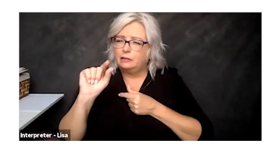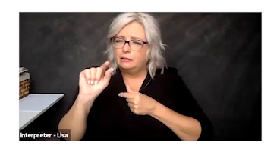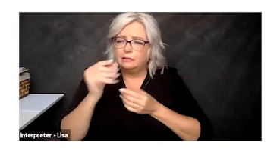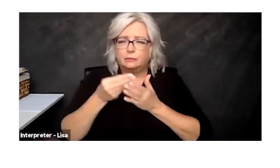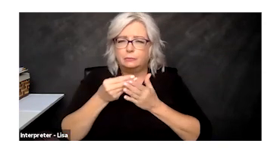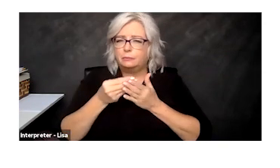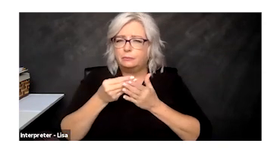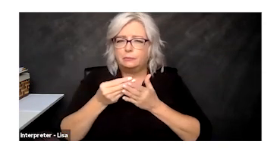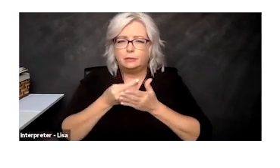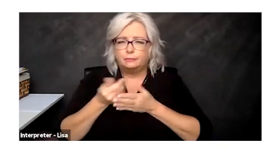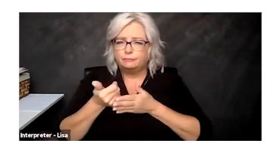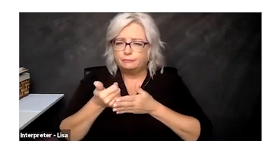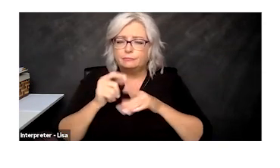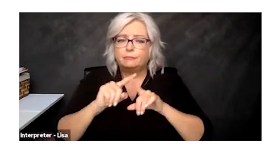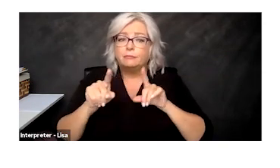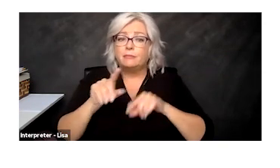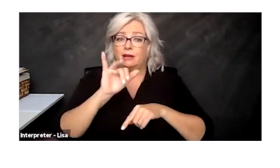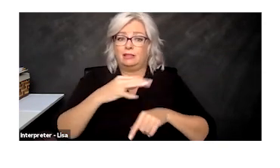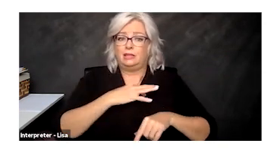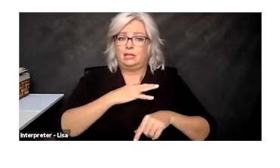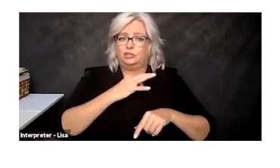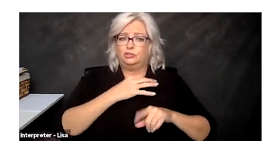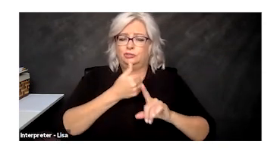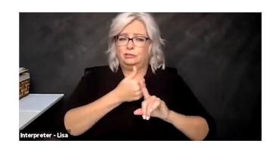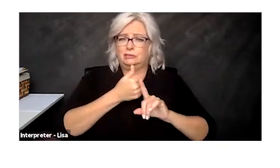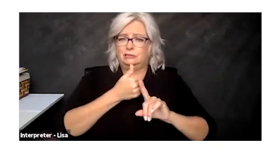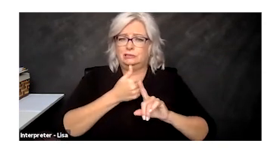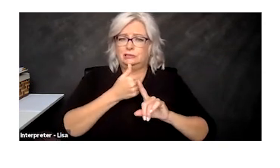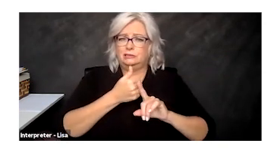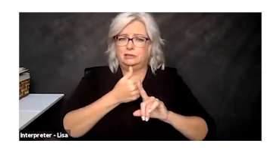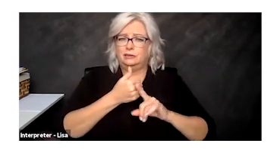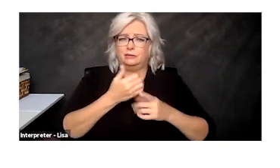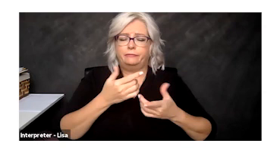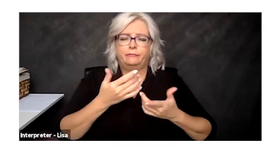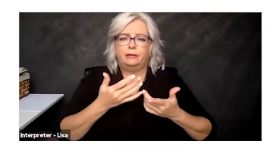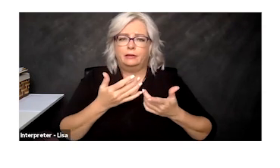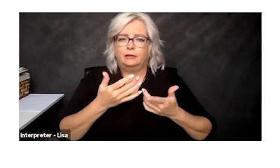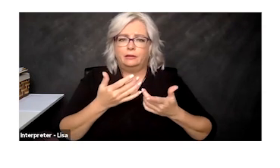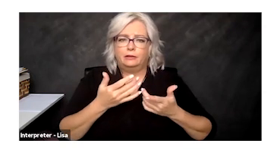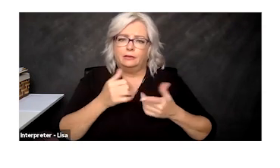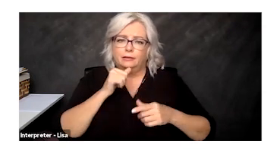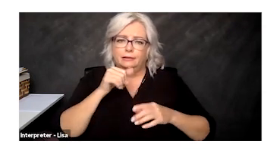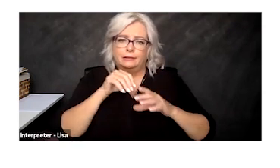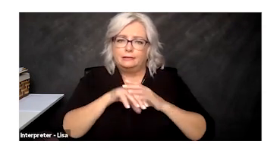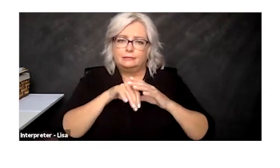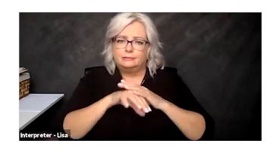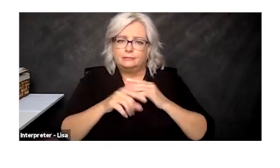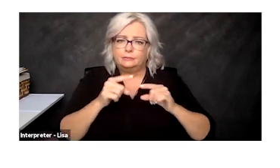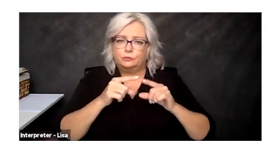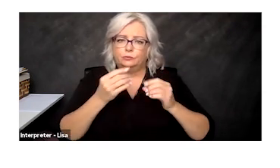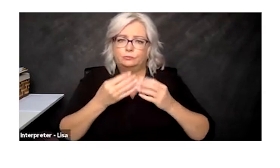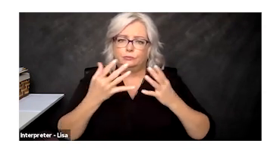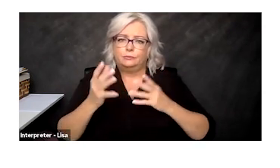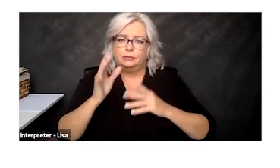money. The t-shirt itself is actually very inaccessible to many women at that price